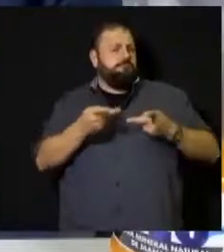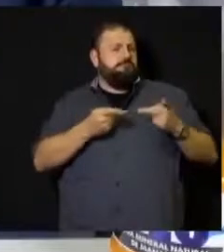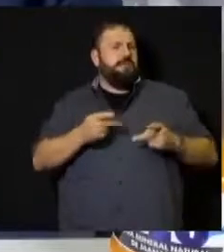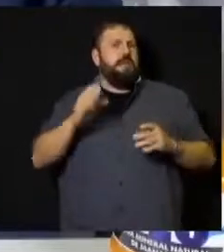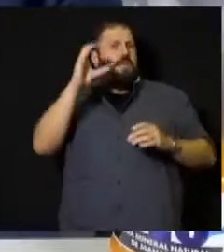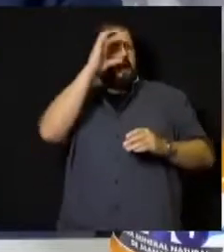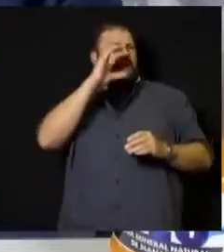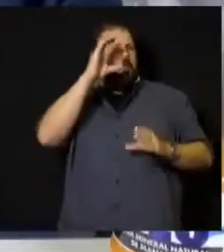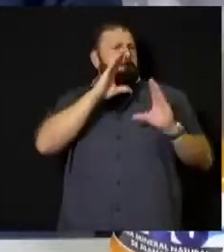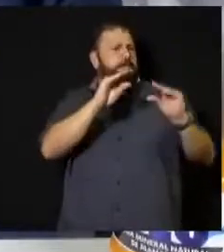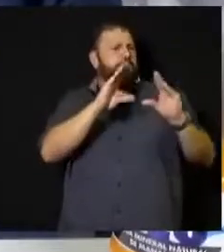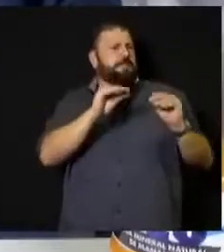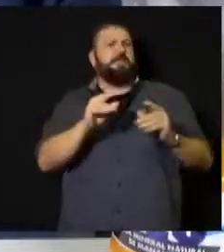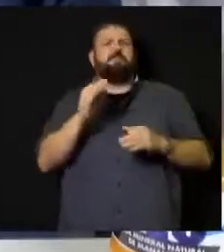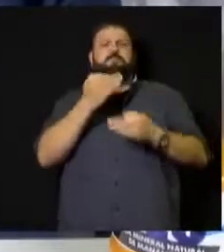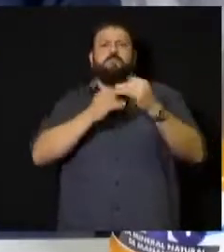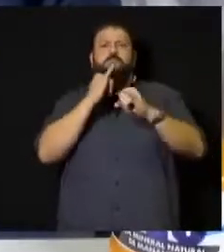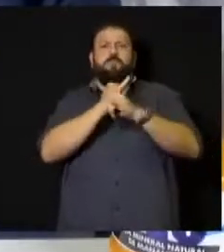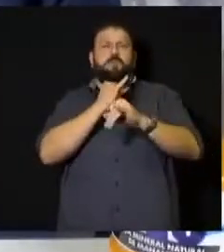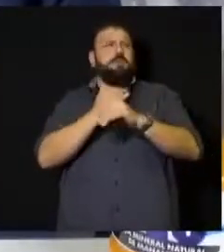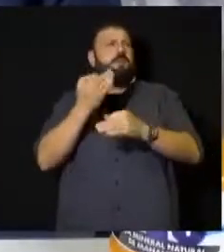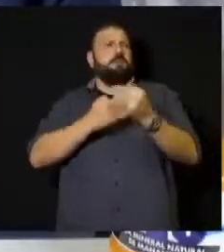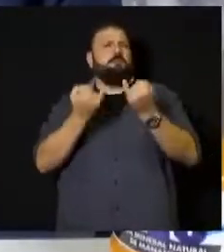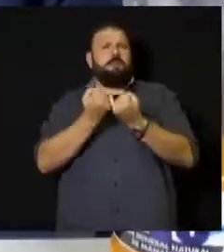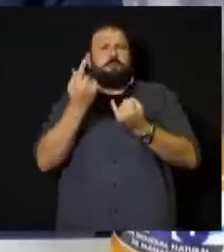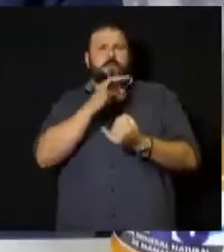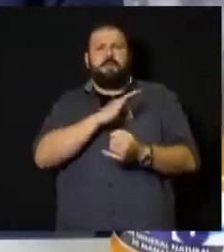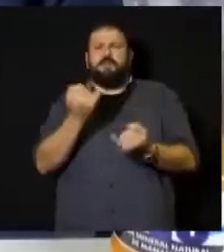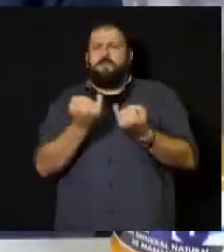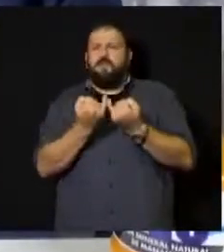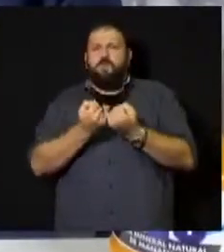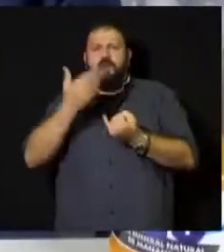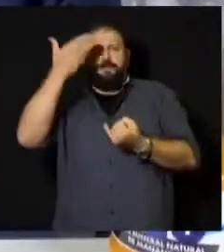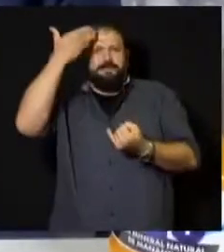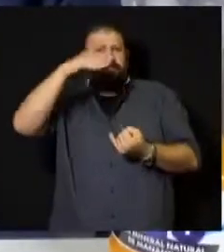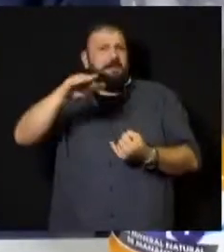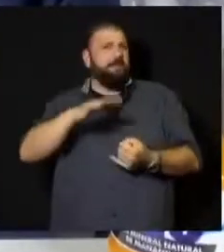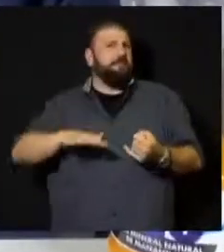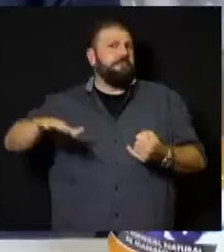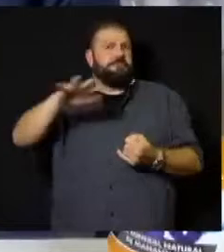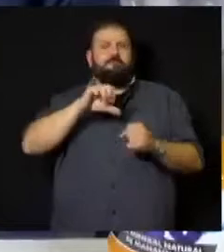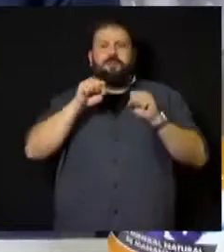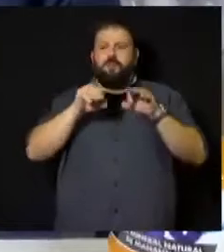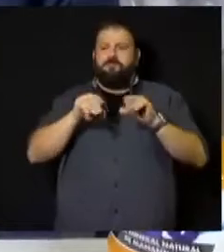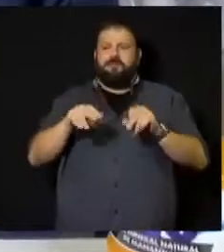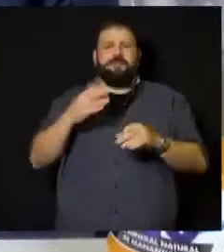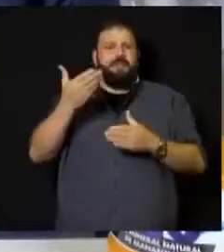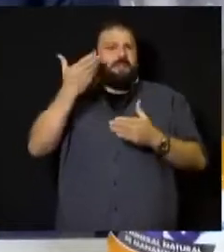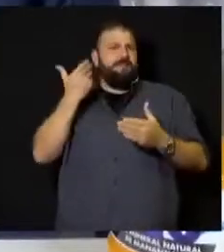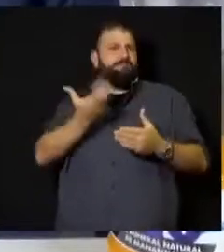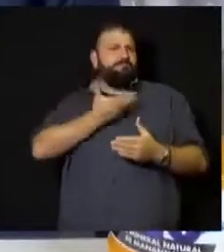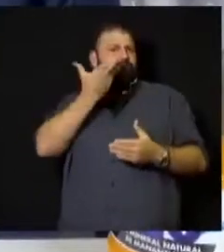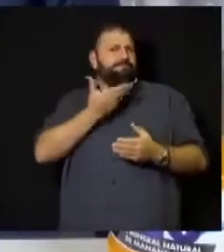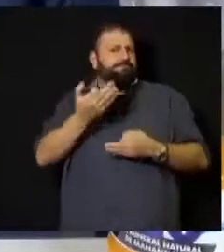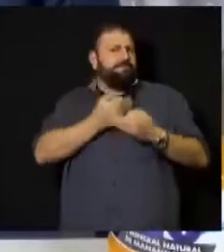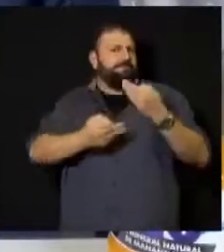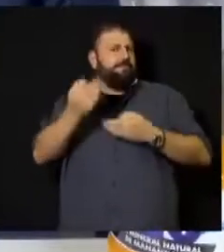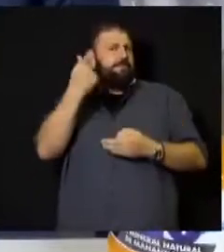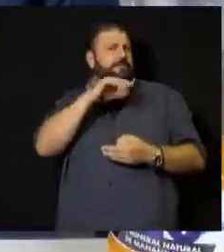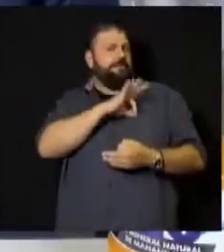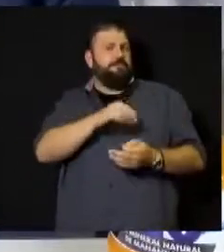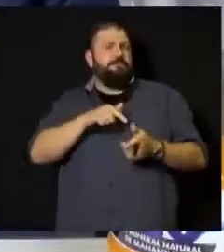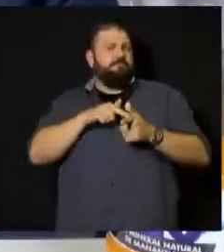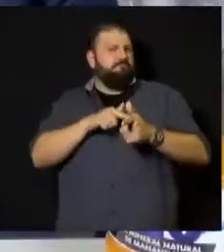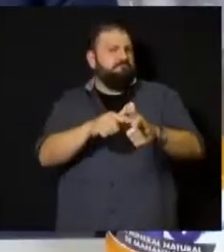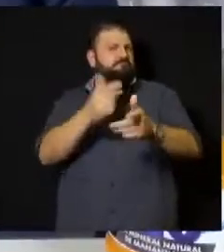virtual training sessions on Wednesdays. We have a system already set as we used to have it in our office. So this is something that has helped